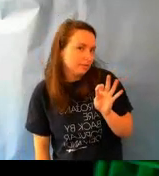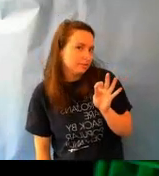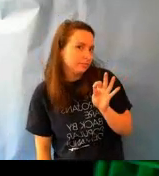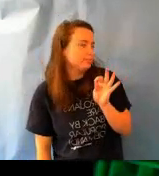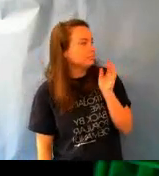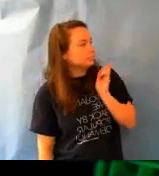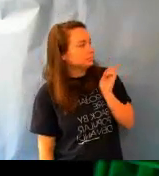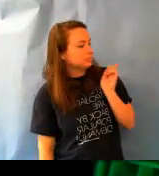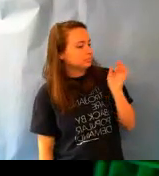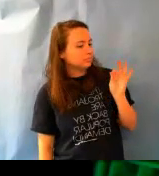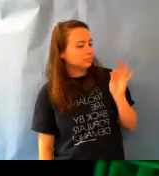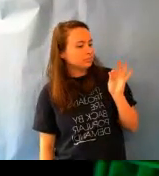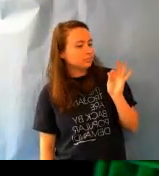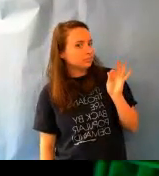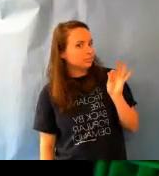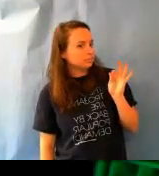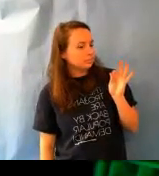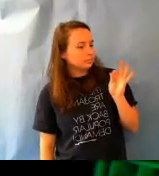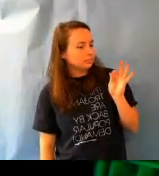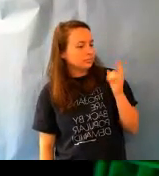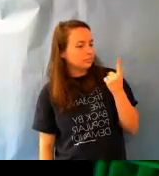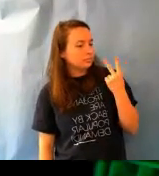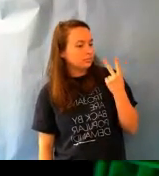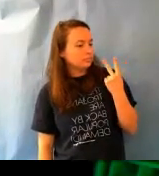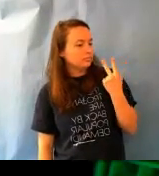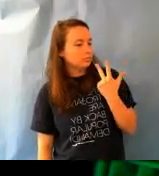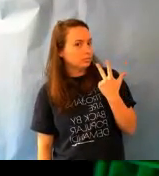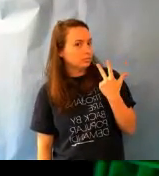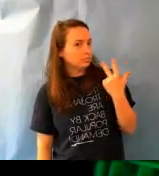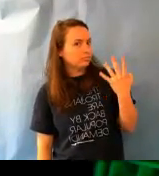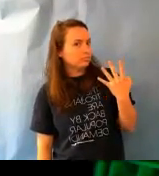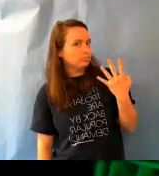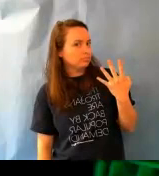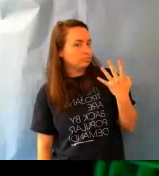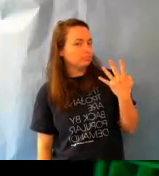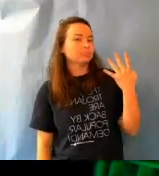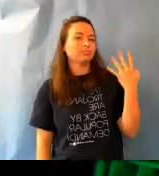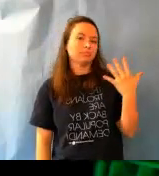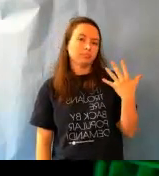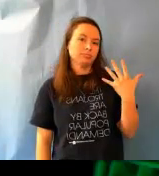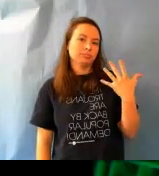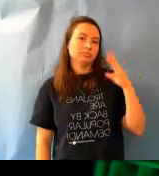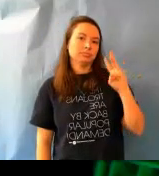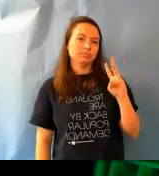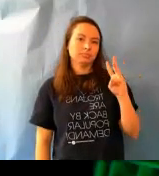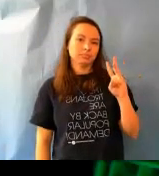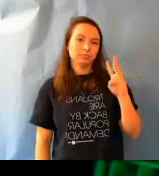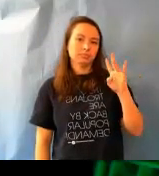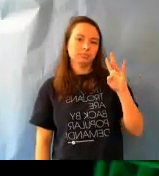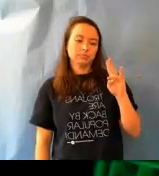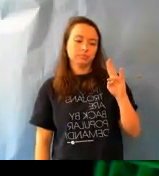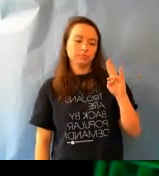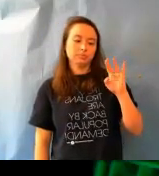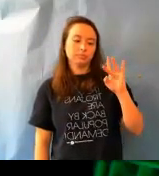9. So let's draw 9 circles. 1, 2, 3, 4, 5,